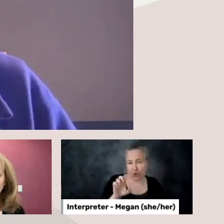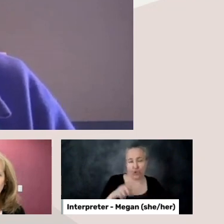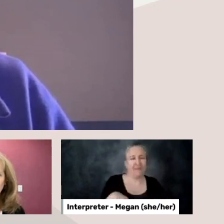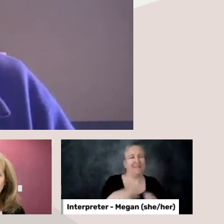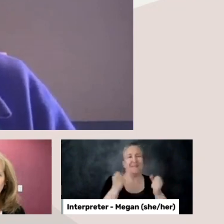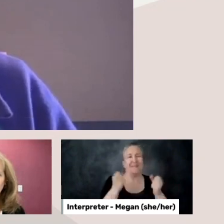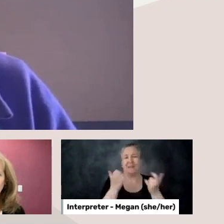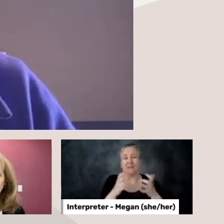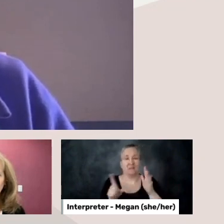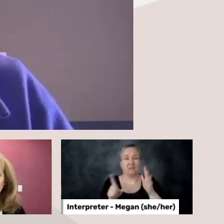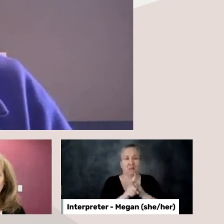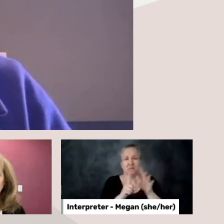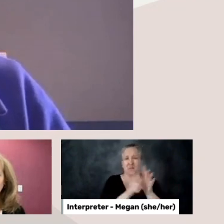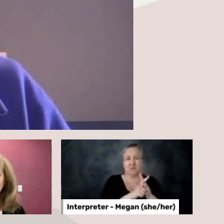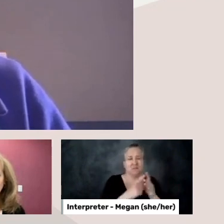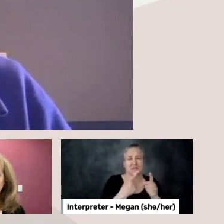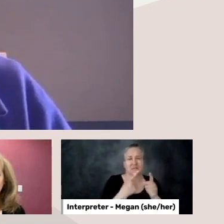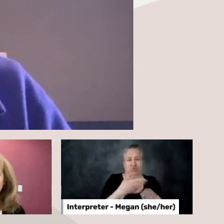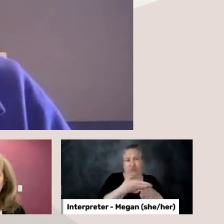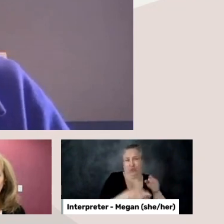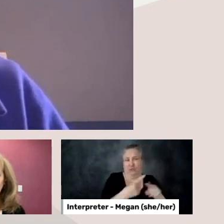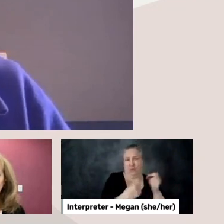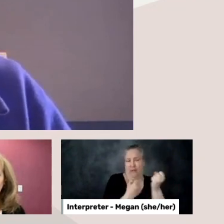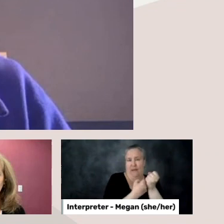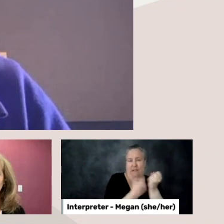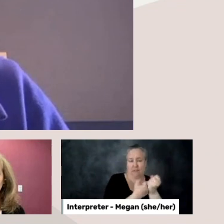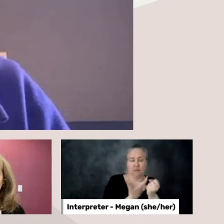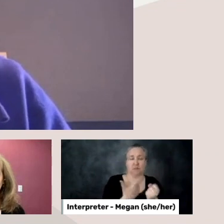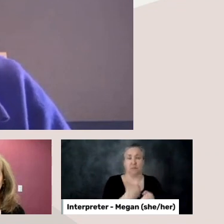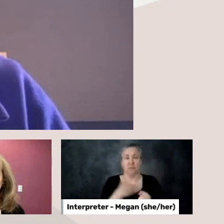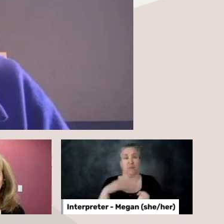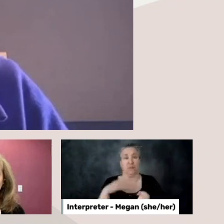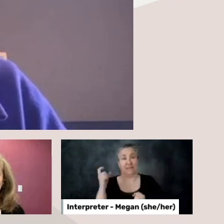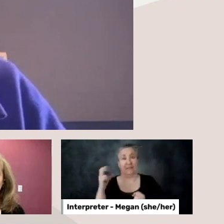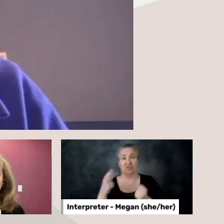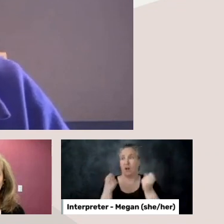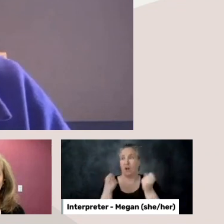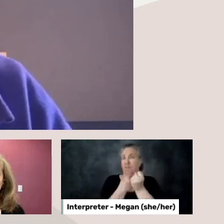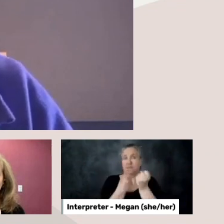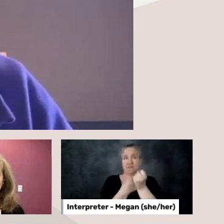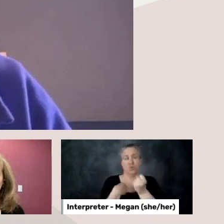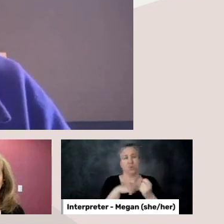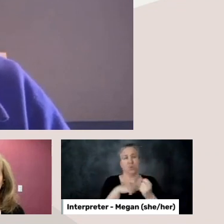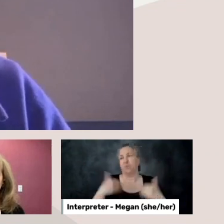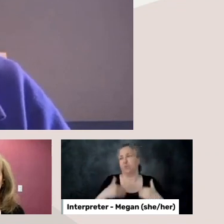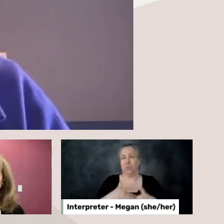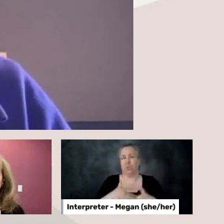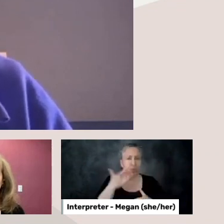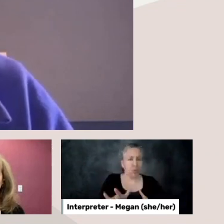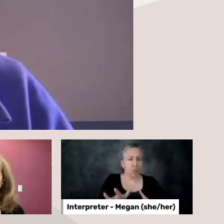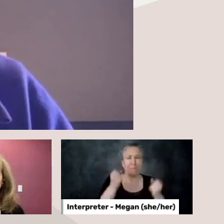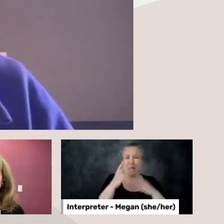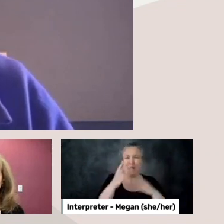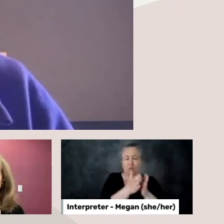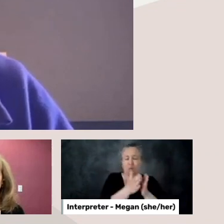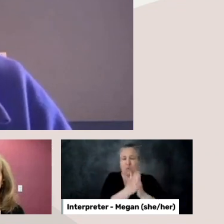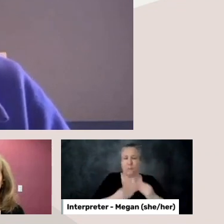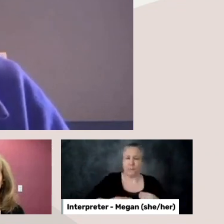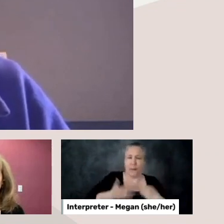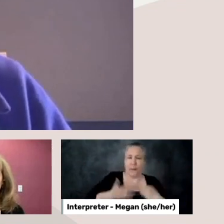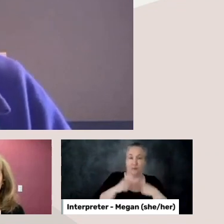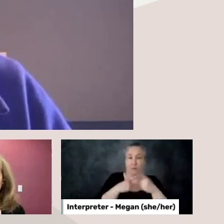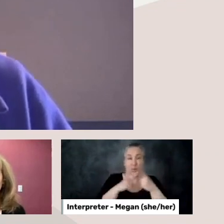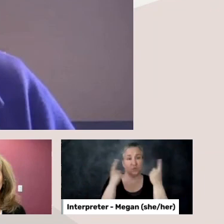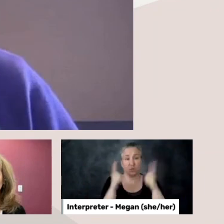have come out of advocacy. And breast cancer advocacy, we're so lucky because we have so many of you that are just passionate about what's going